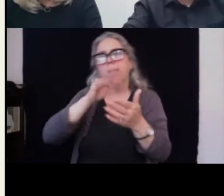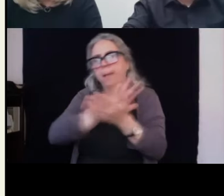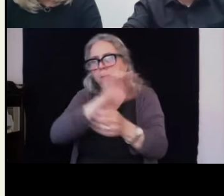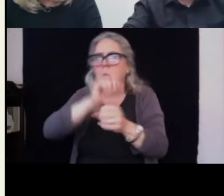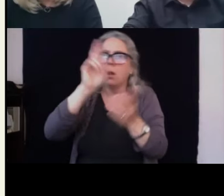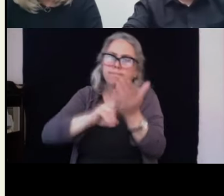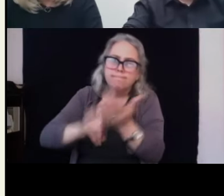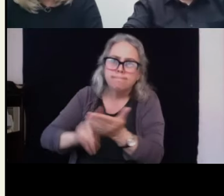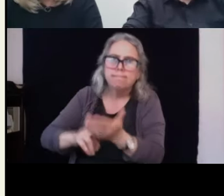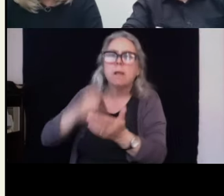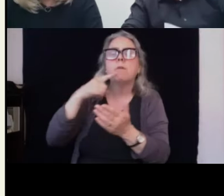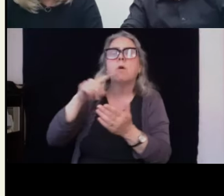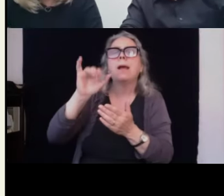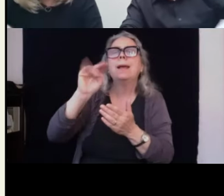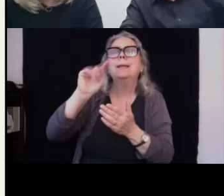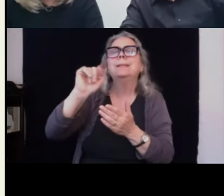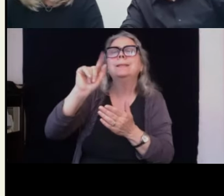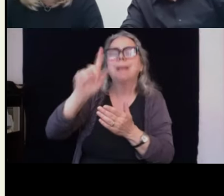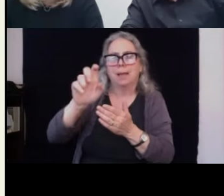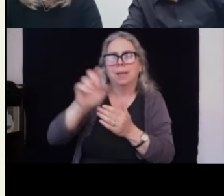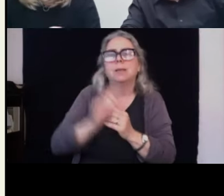for an intake.